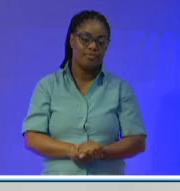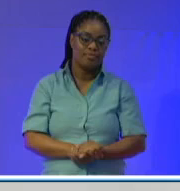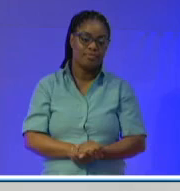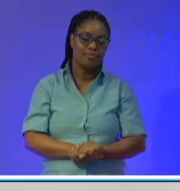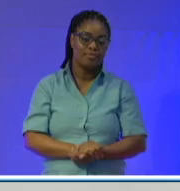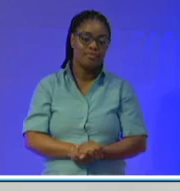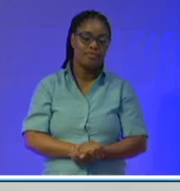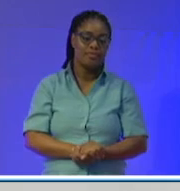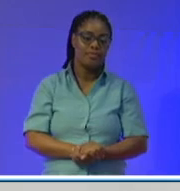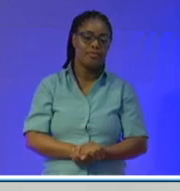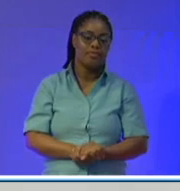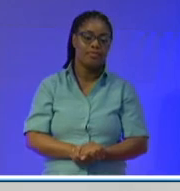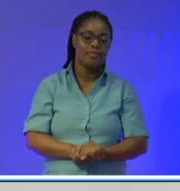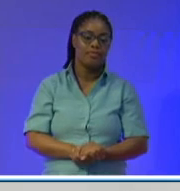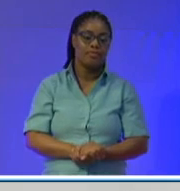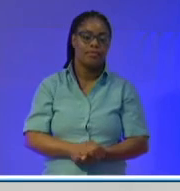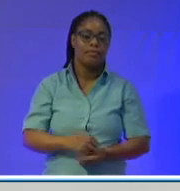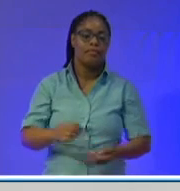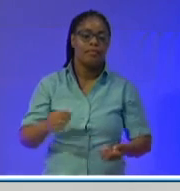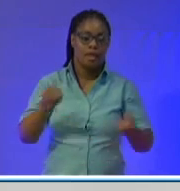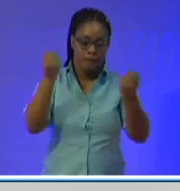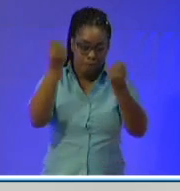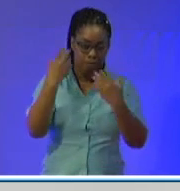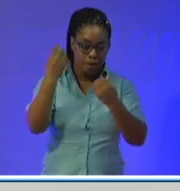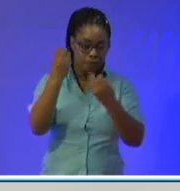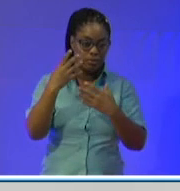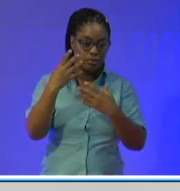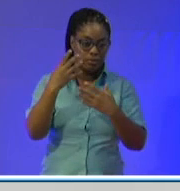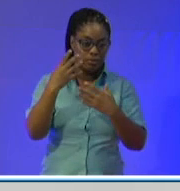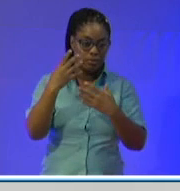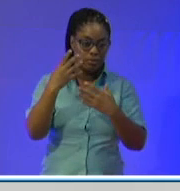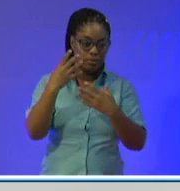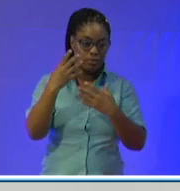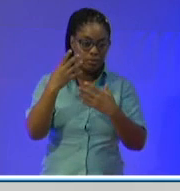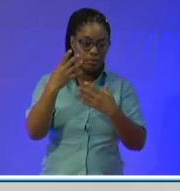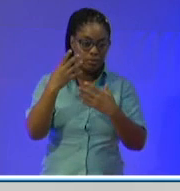information on each of these variants is something that we actually have the opportunity